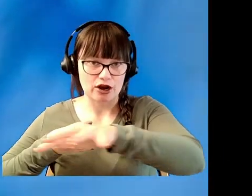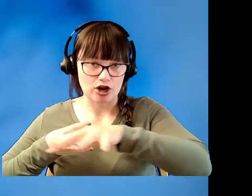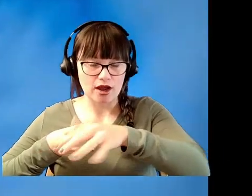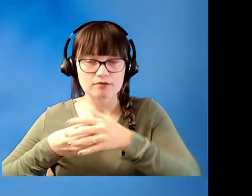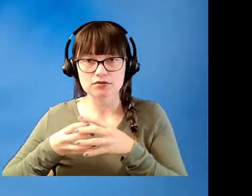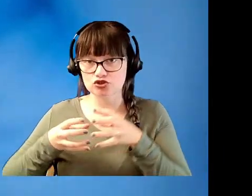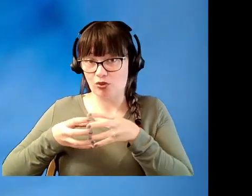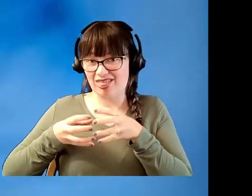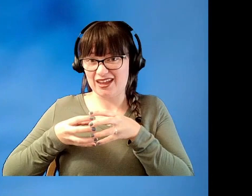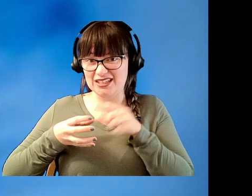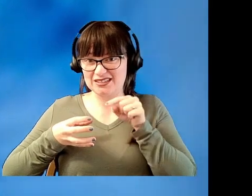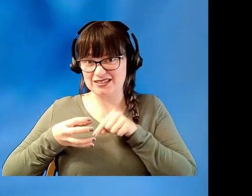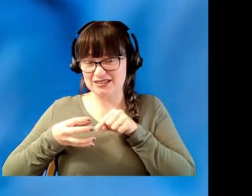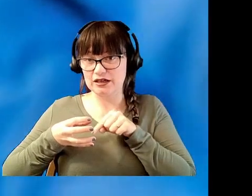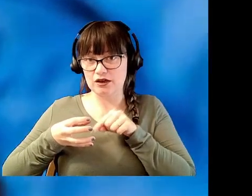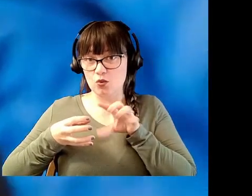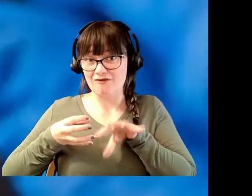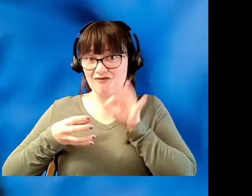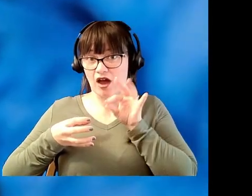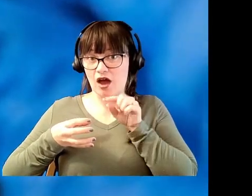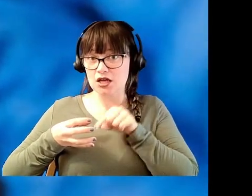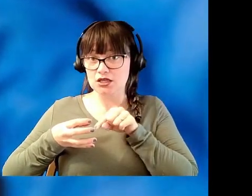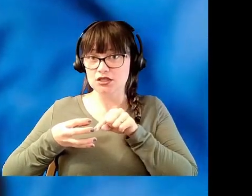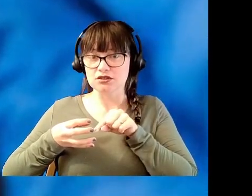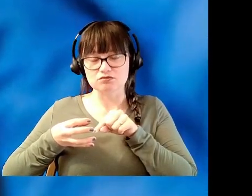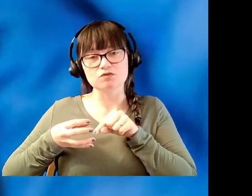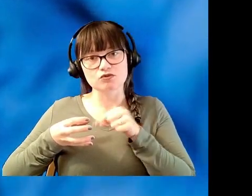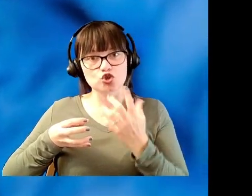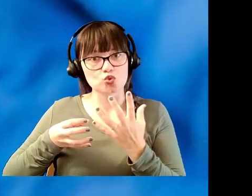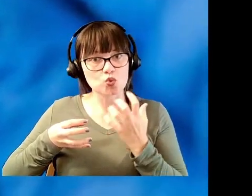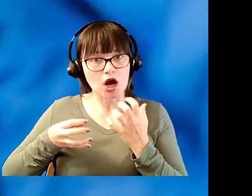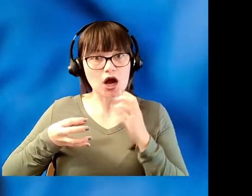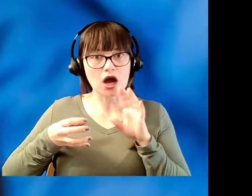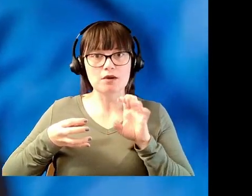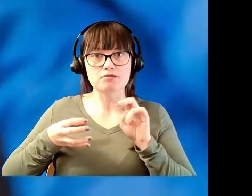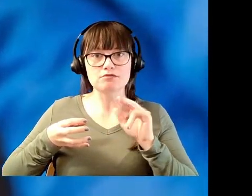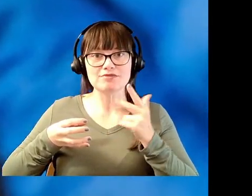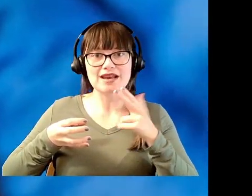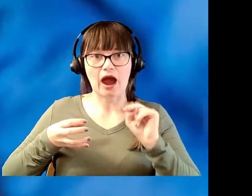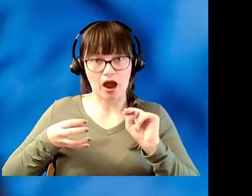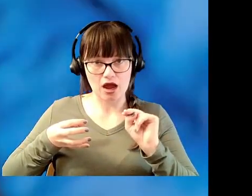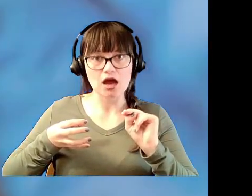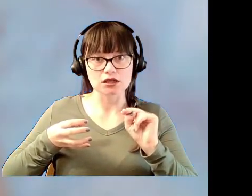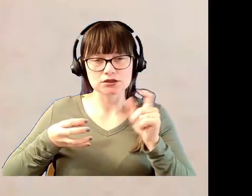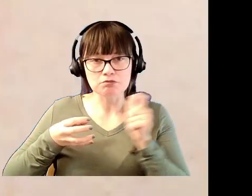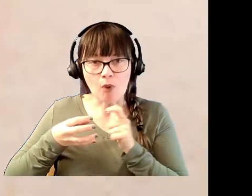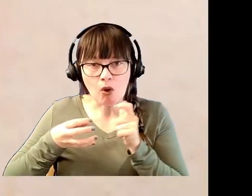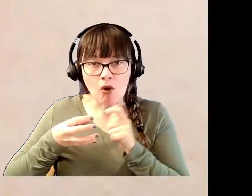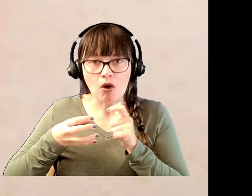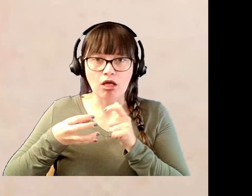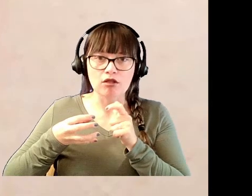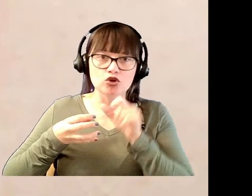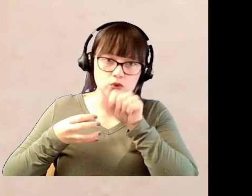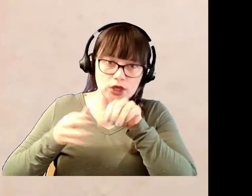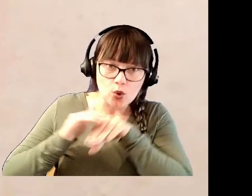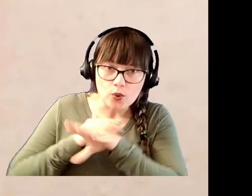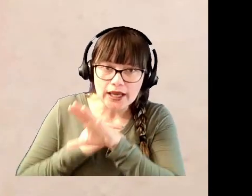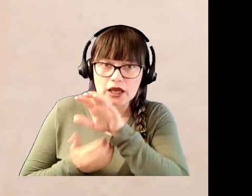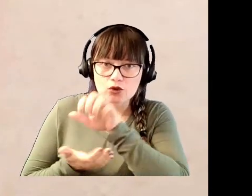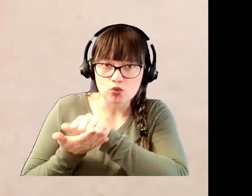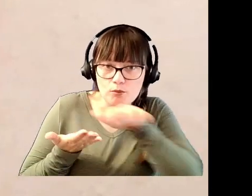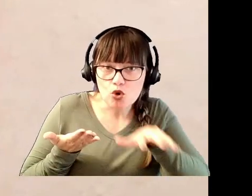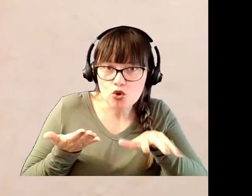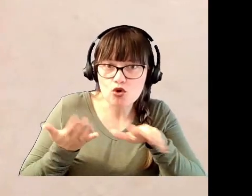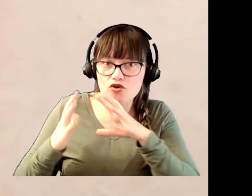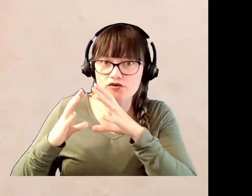found, you're really going to hope that it's benign. That means it's just kind of there. You can usually go in, you can remove it.